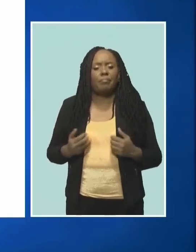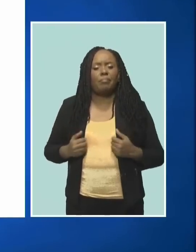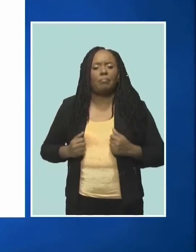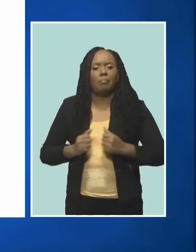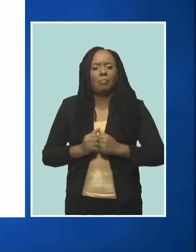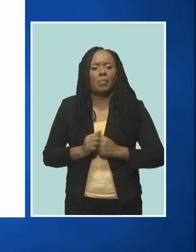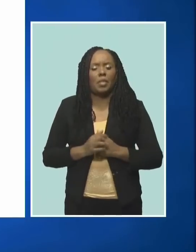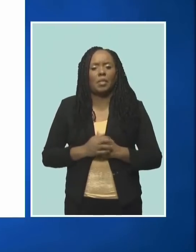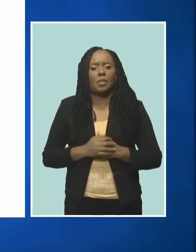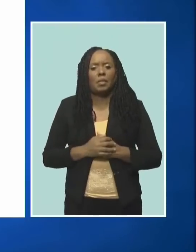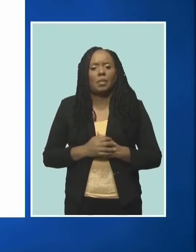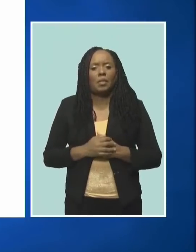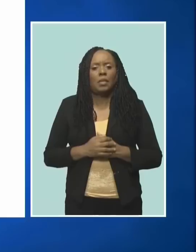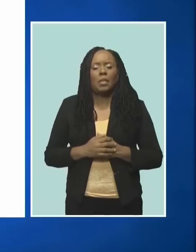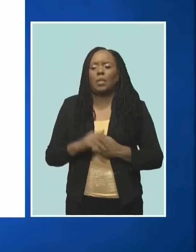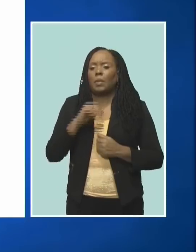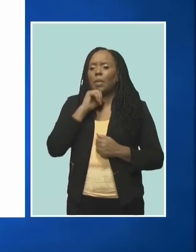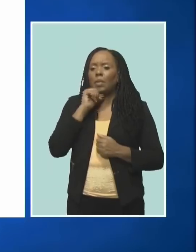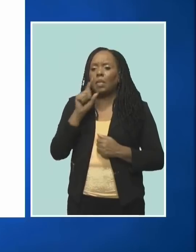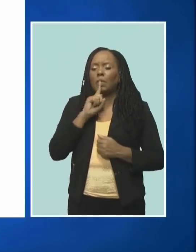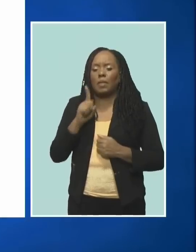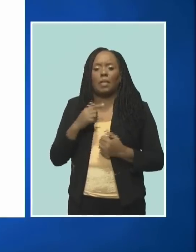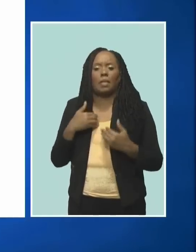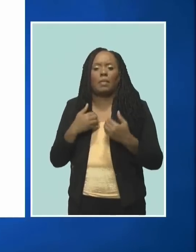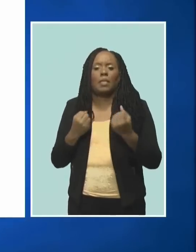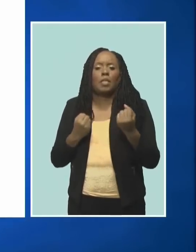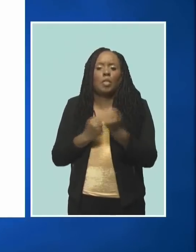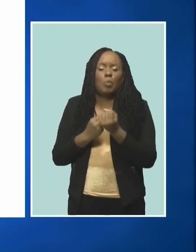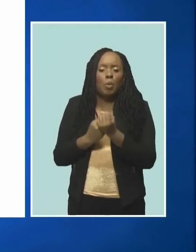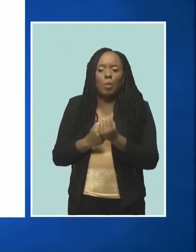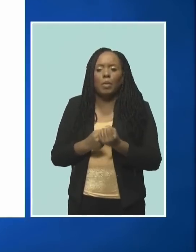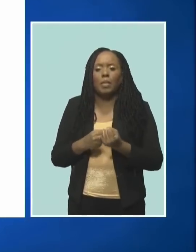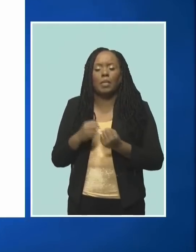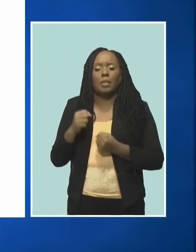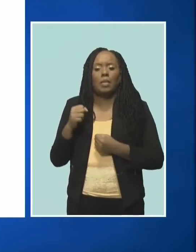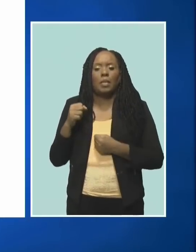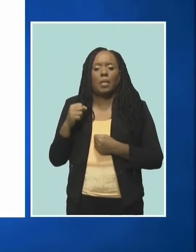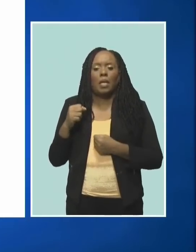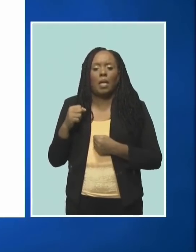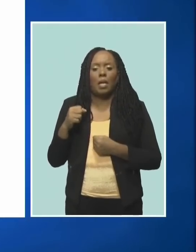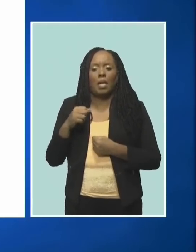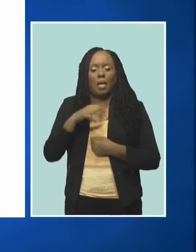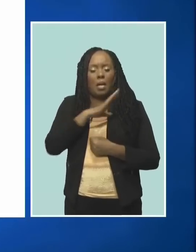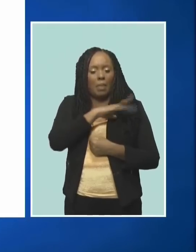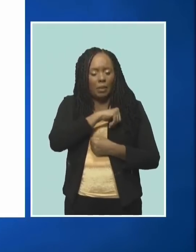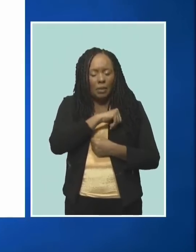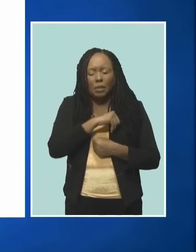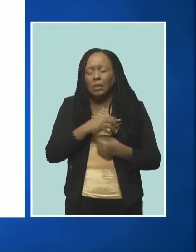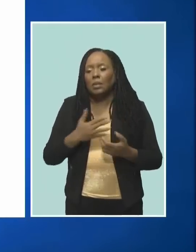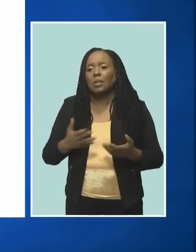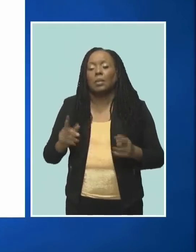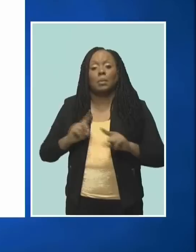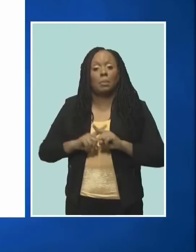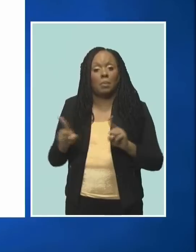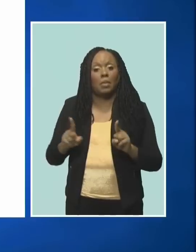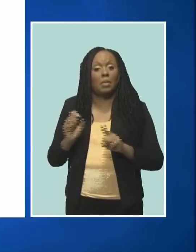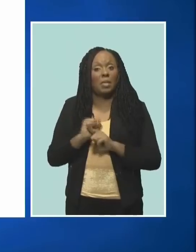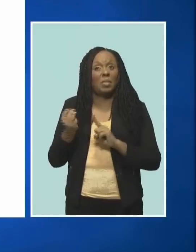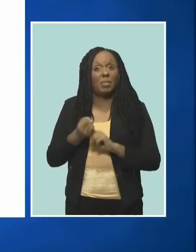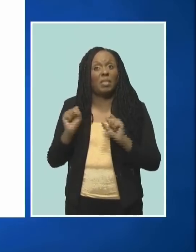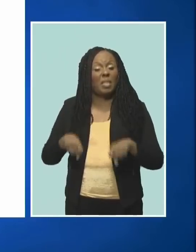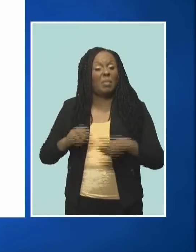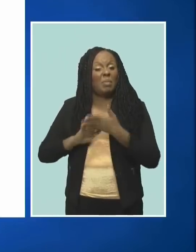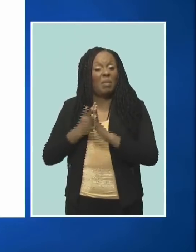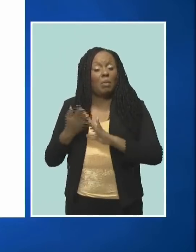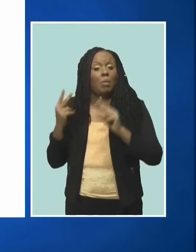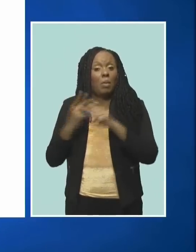any kind of pro-Palestinian cause. Certainly Biden doesn't necessarily have the kind of time we think he should either, but the situation can become worse.